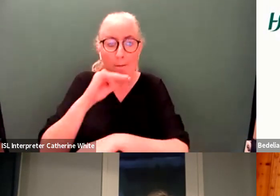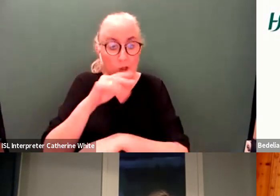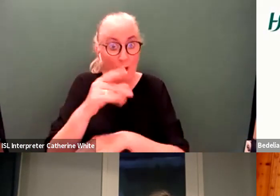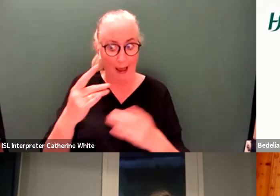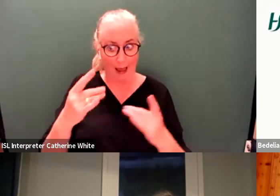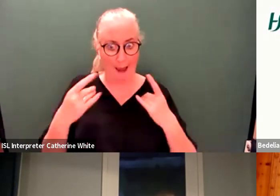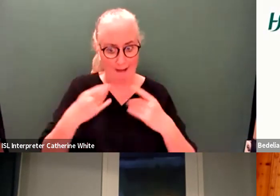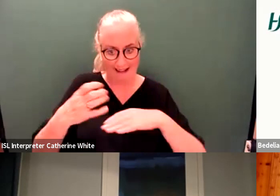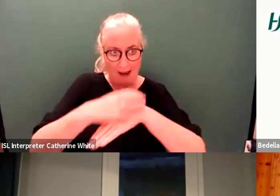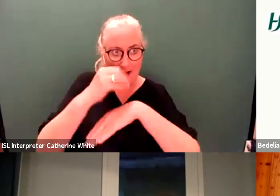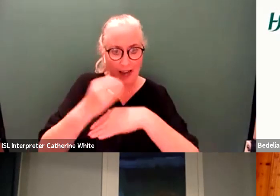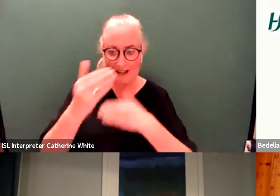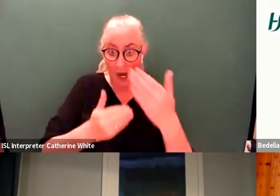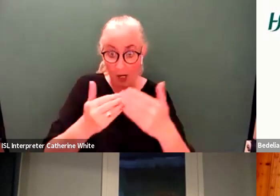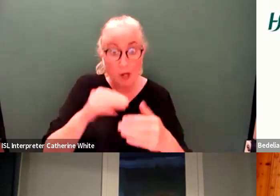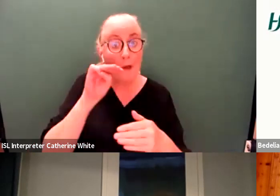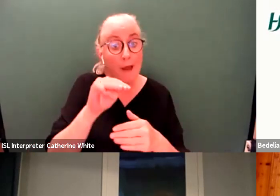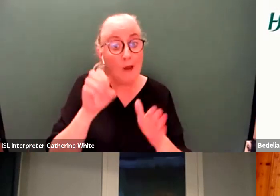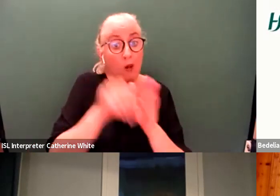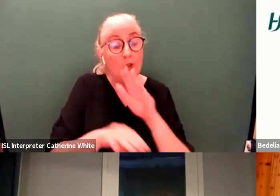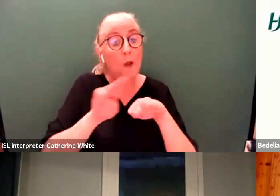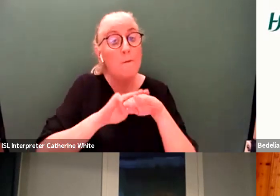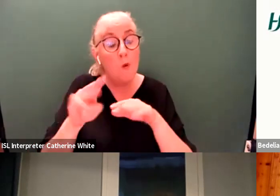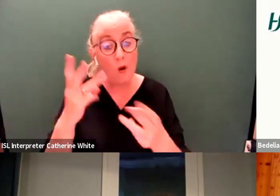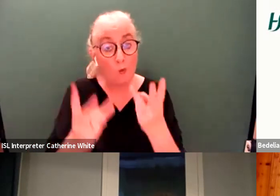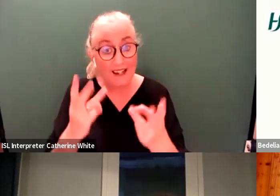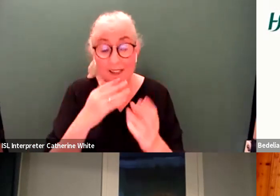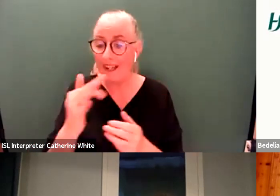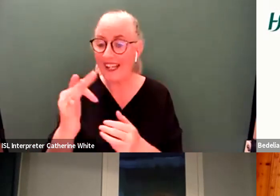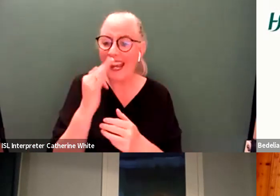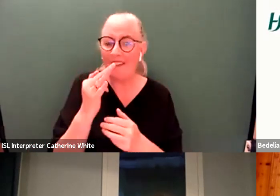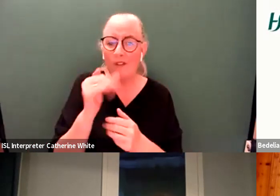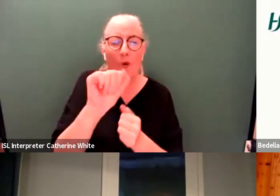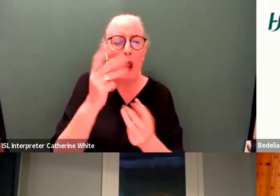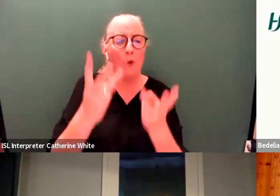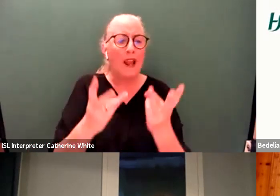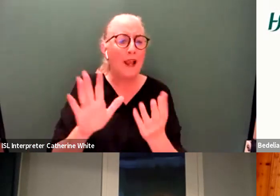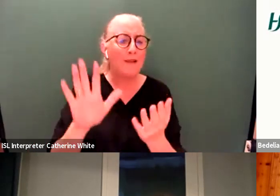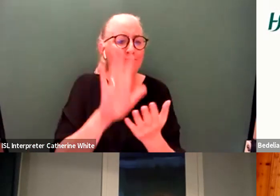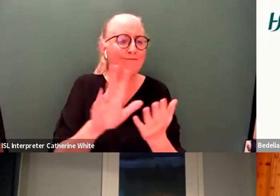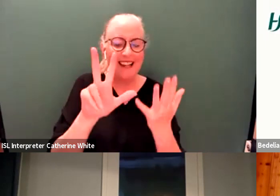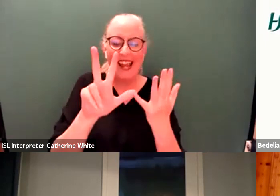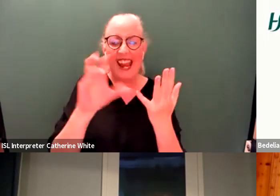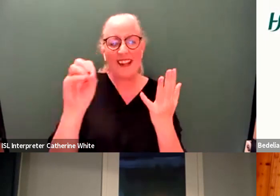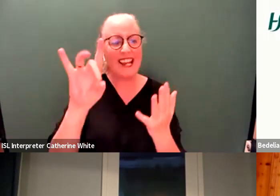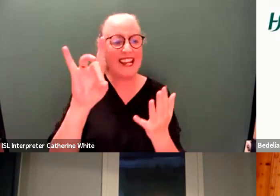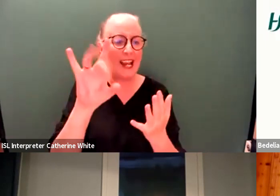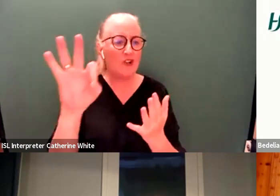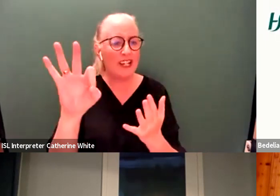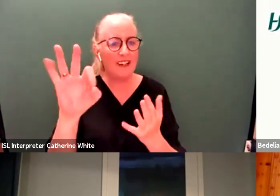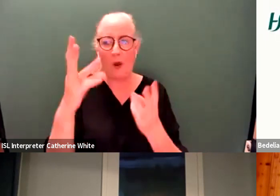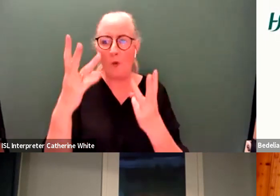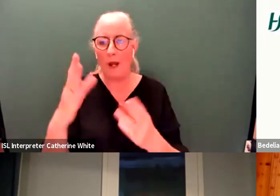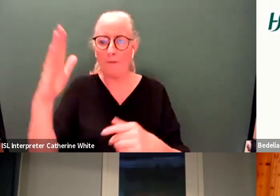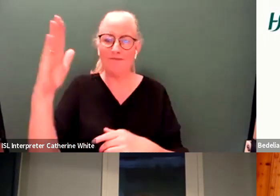them and you may end up losing even more weight. If your weight is around 80 kilos, we'll say getting back down to